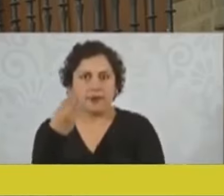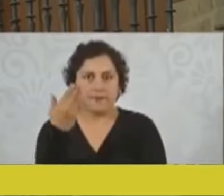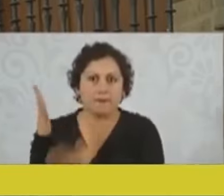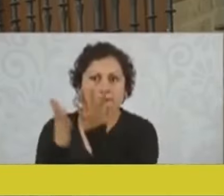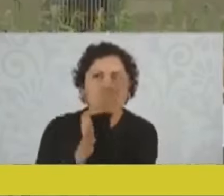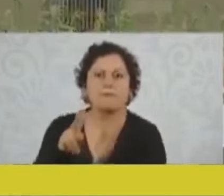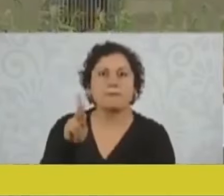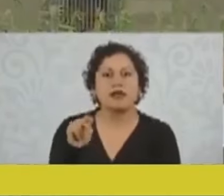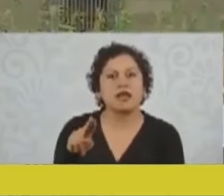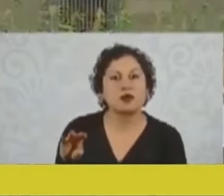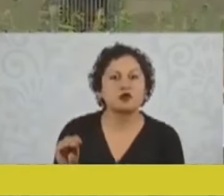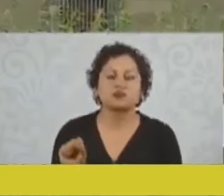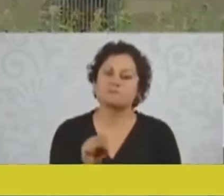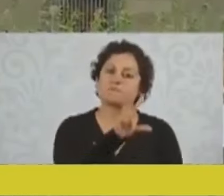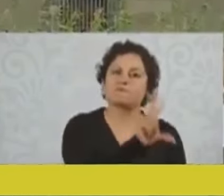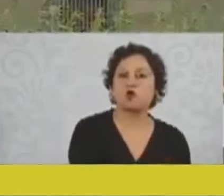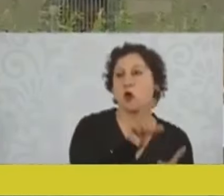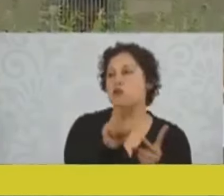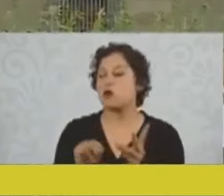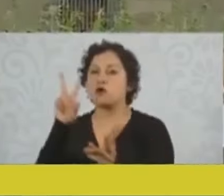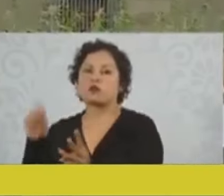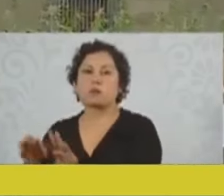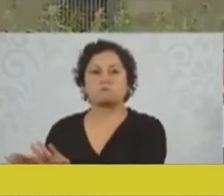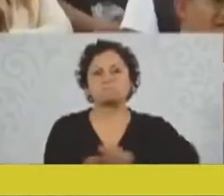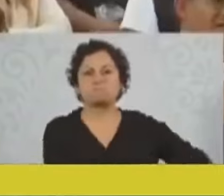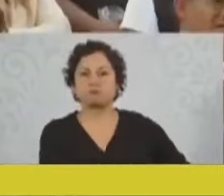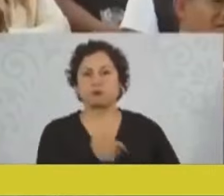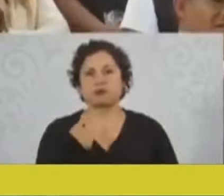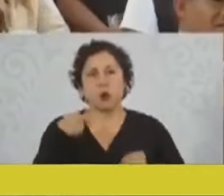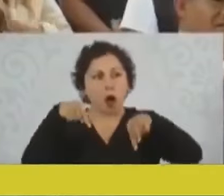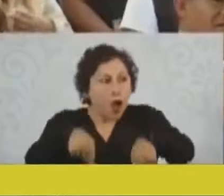Pinos. We're going to live here in National Palace.